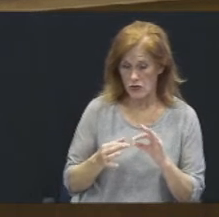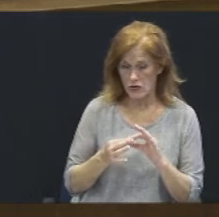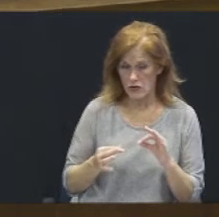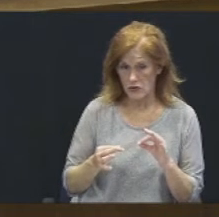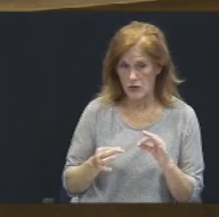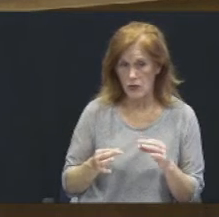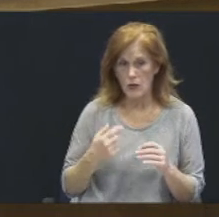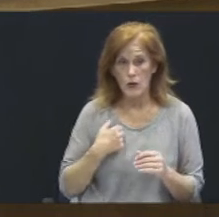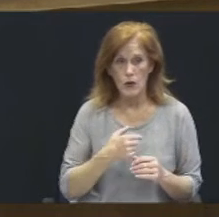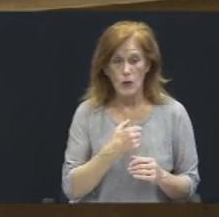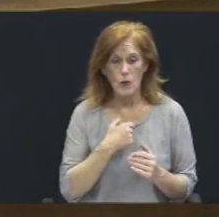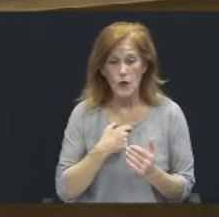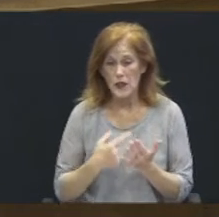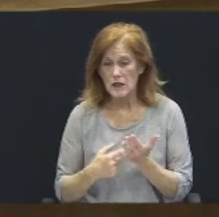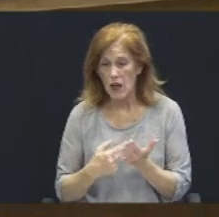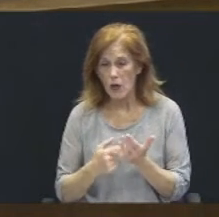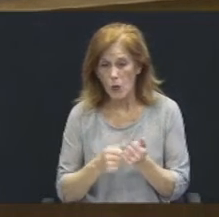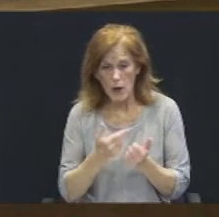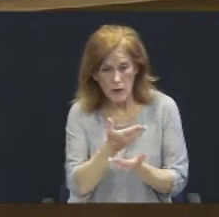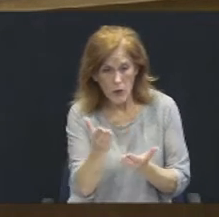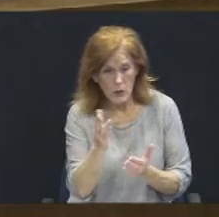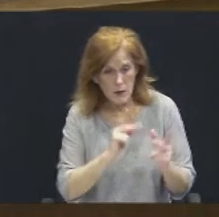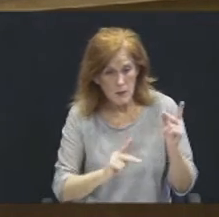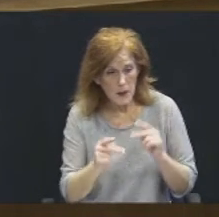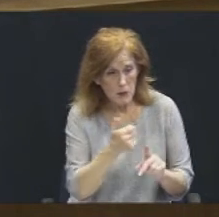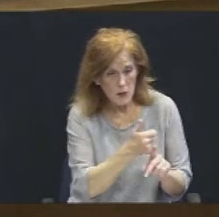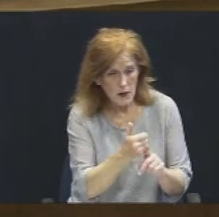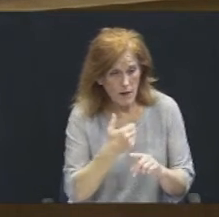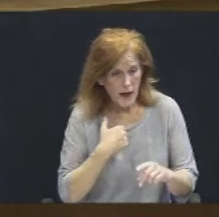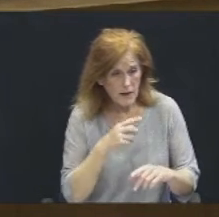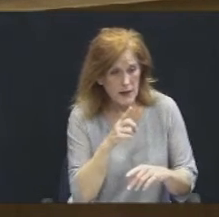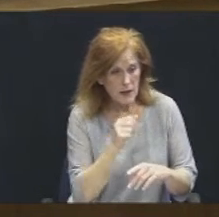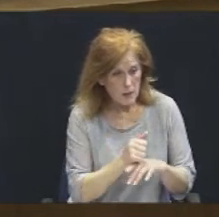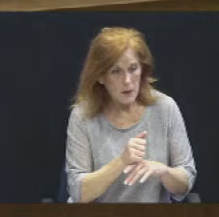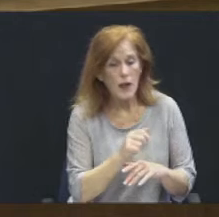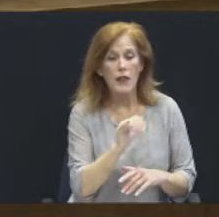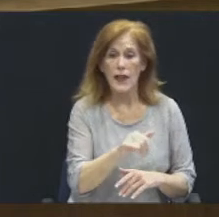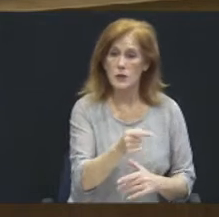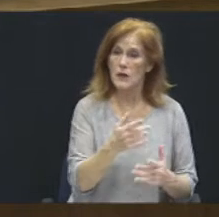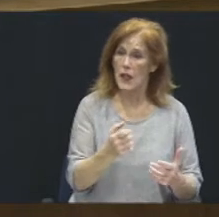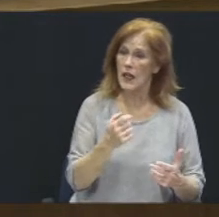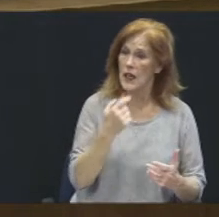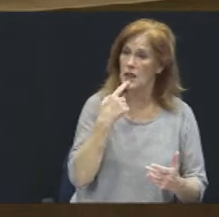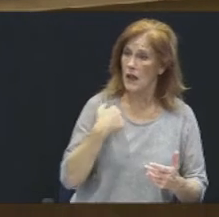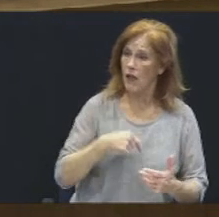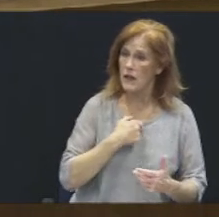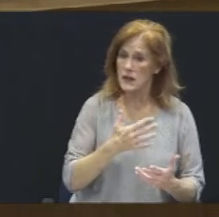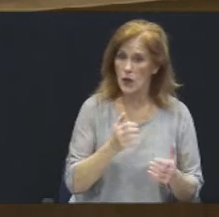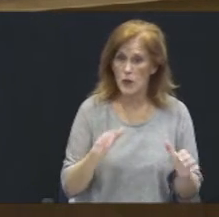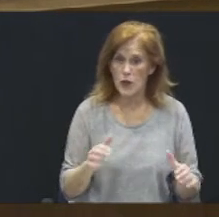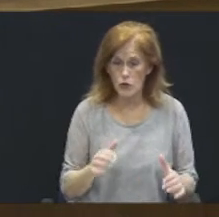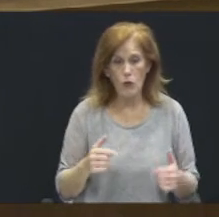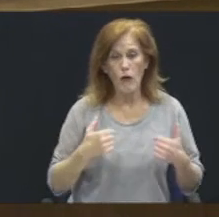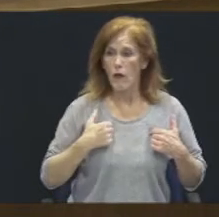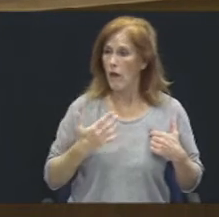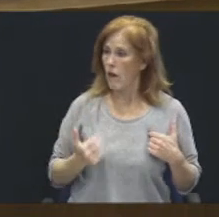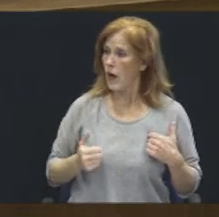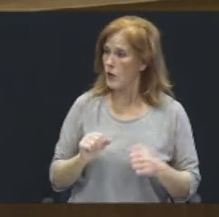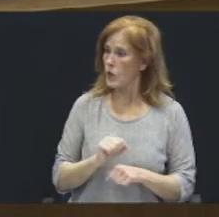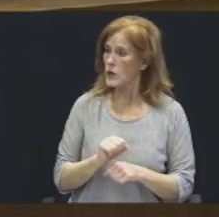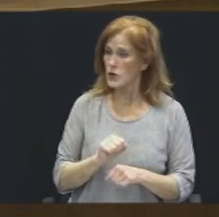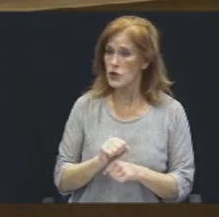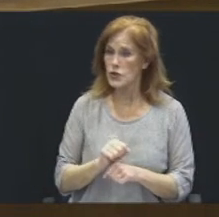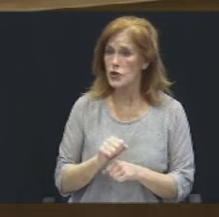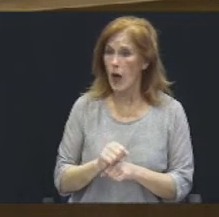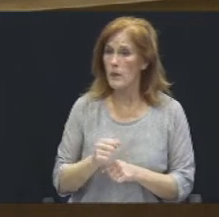you know, when we talk to folks with disabilities, that's what they say they want to do is go out and